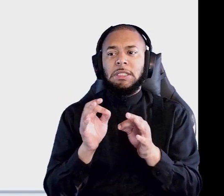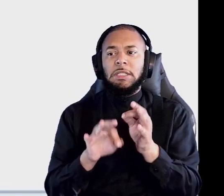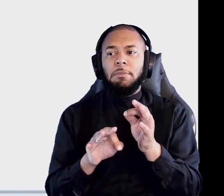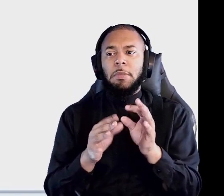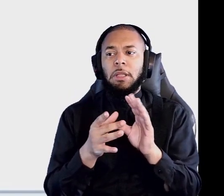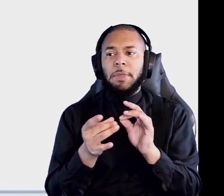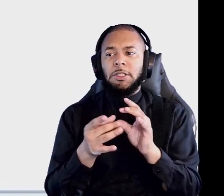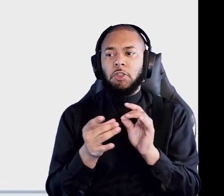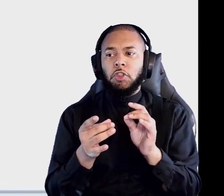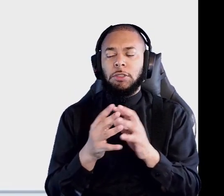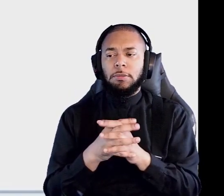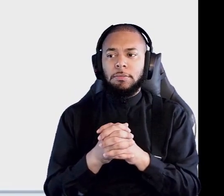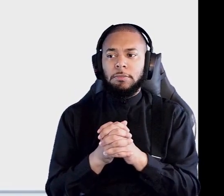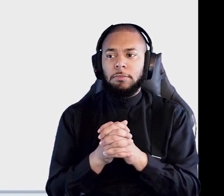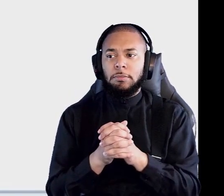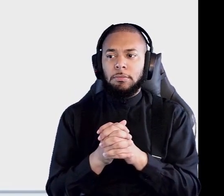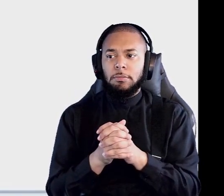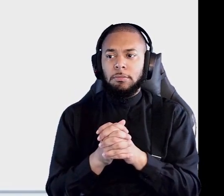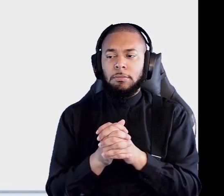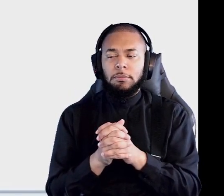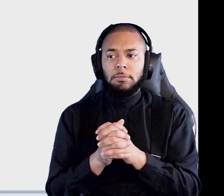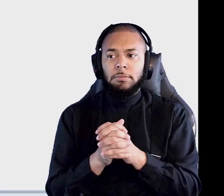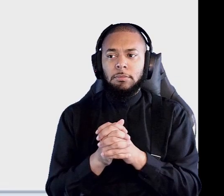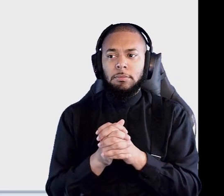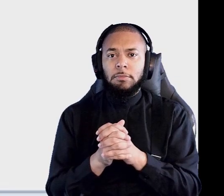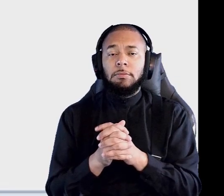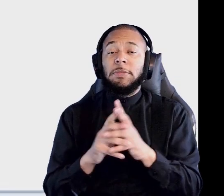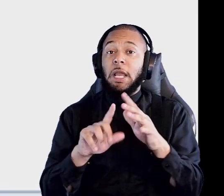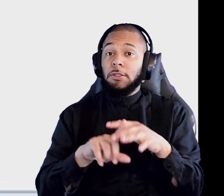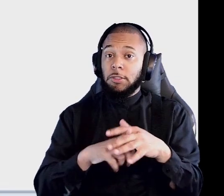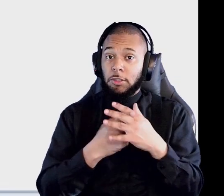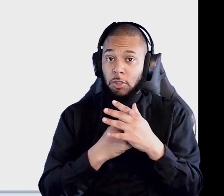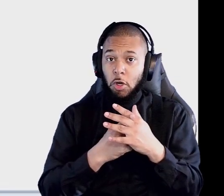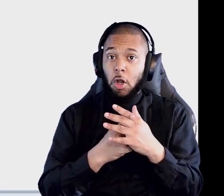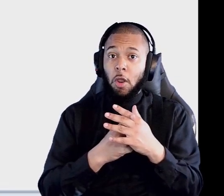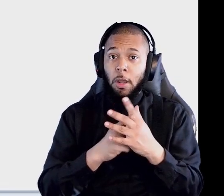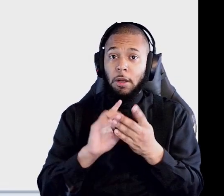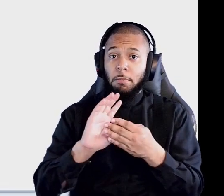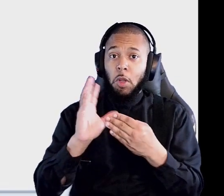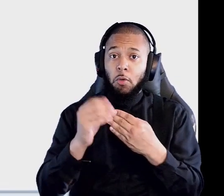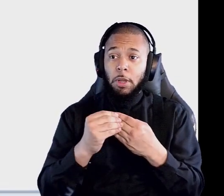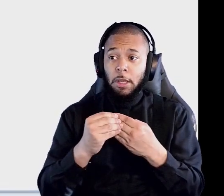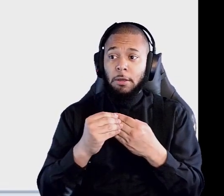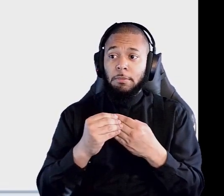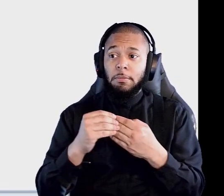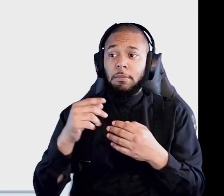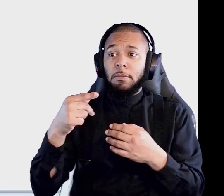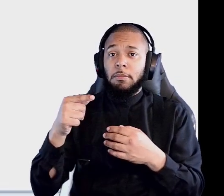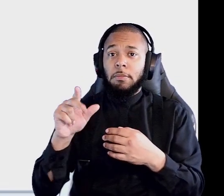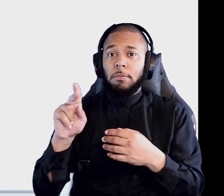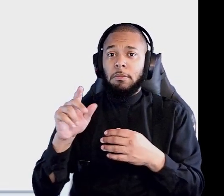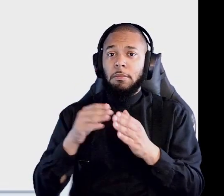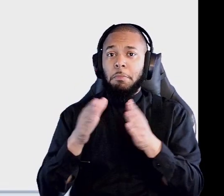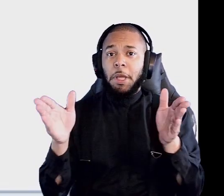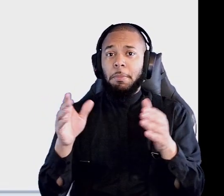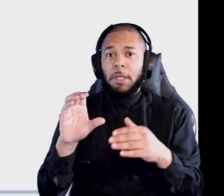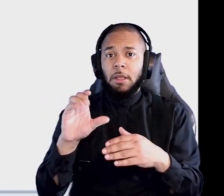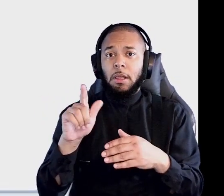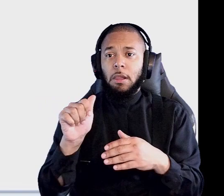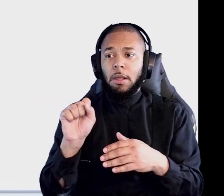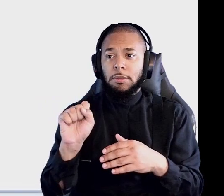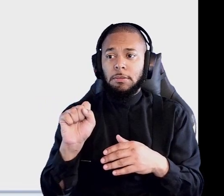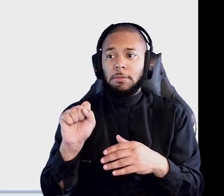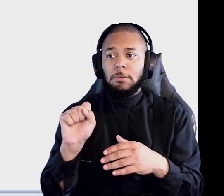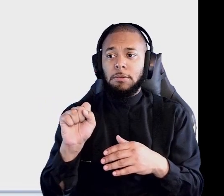And to start my program, I'm going to use those words public class, and I'll call this